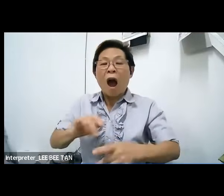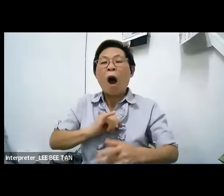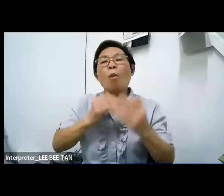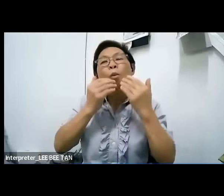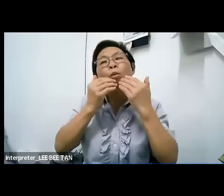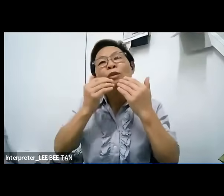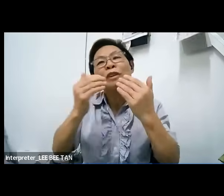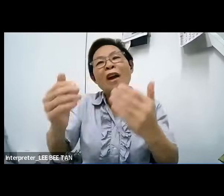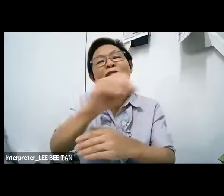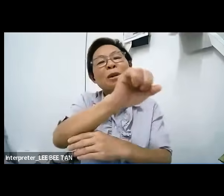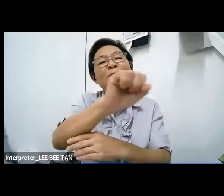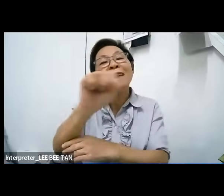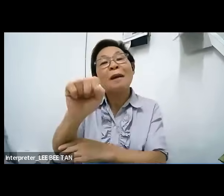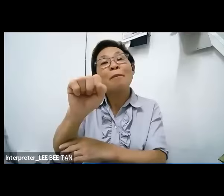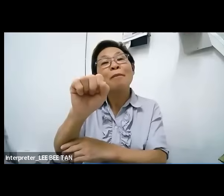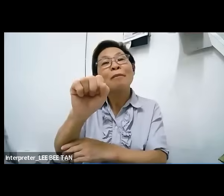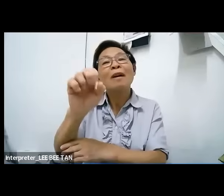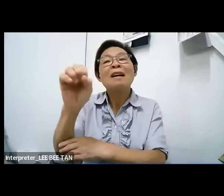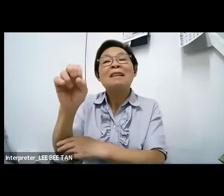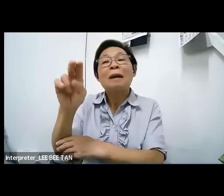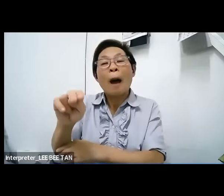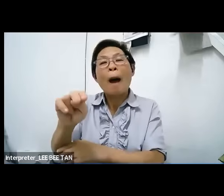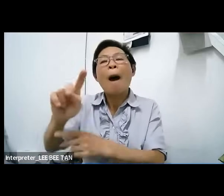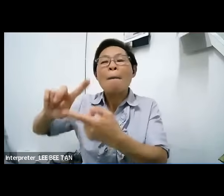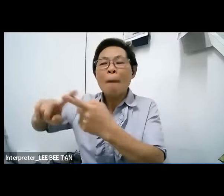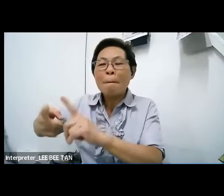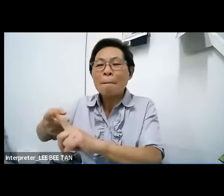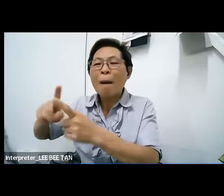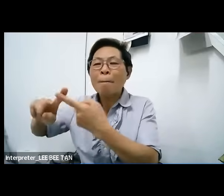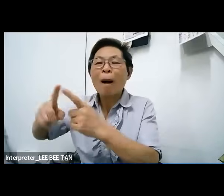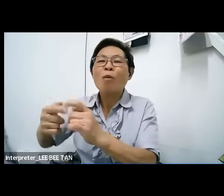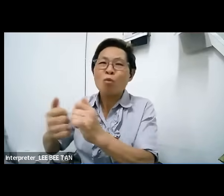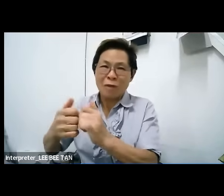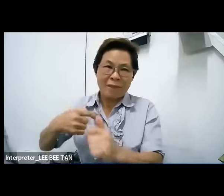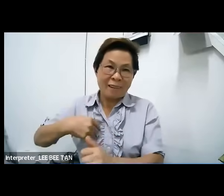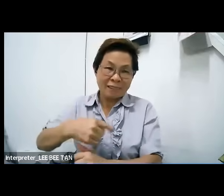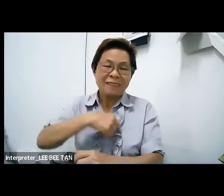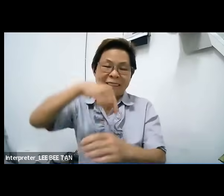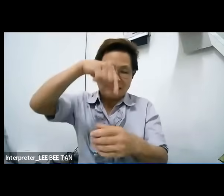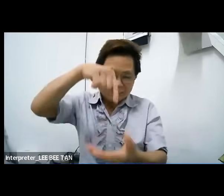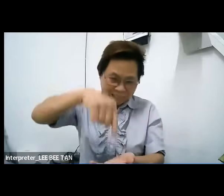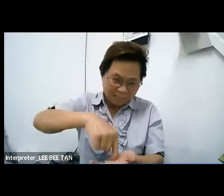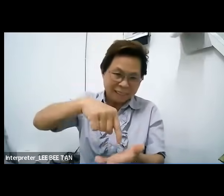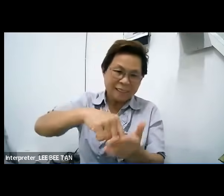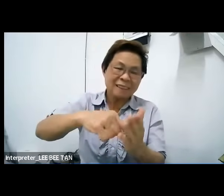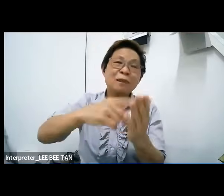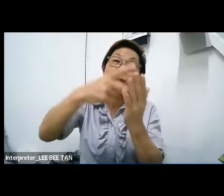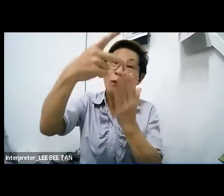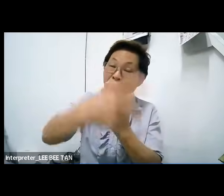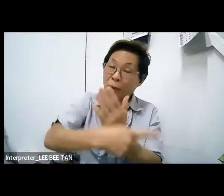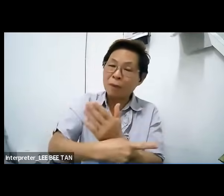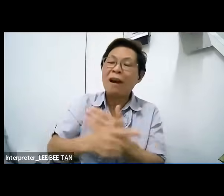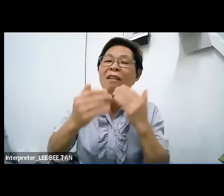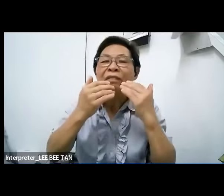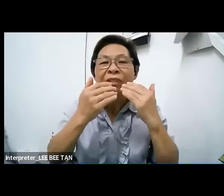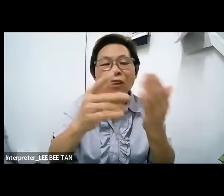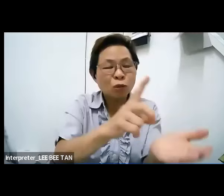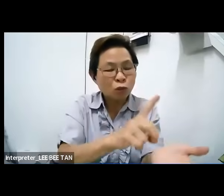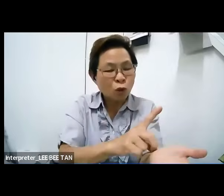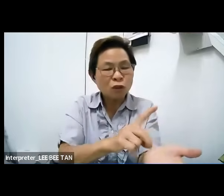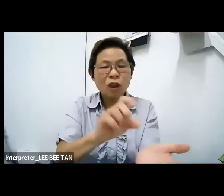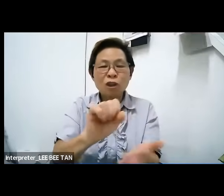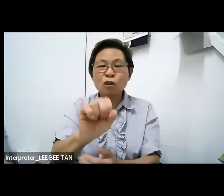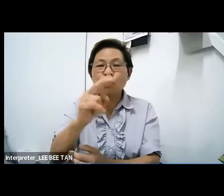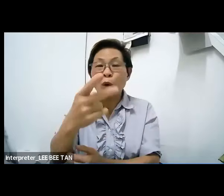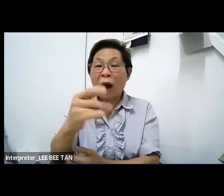SEIA-SEN for being partner with us in this series. And thanks to Dr. Suhaira to be